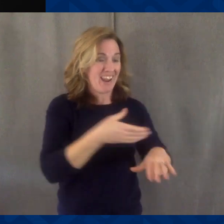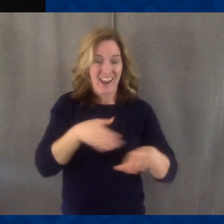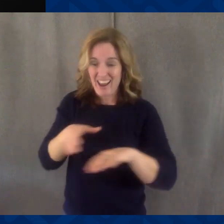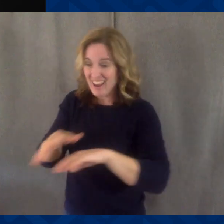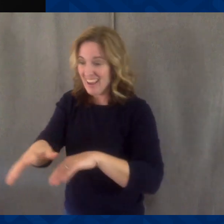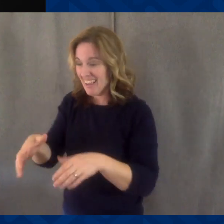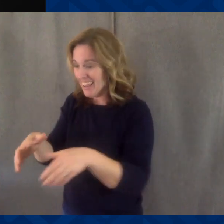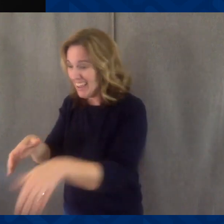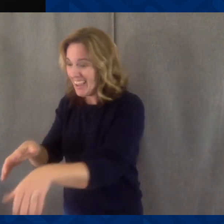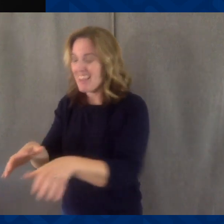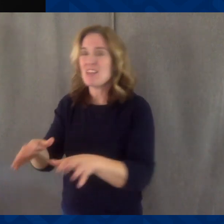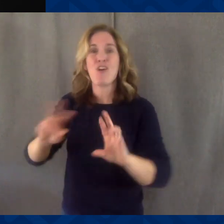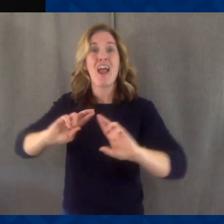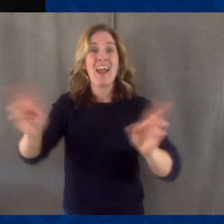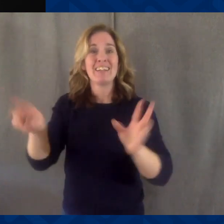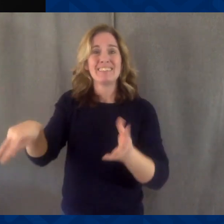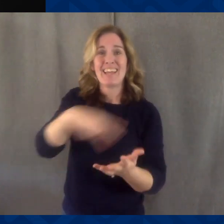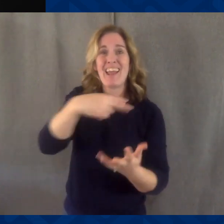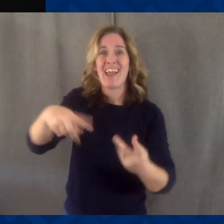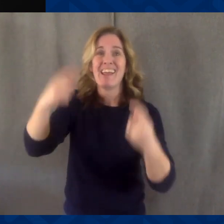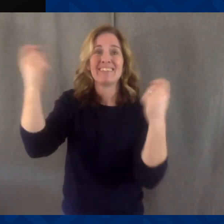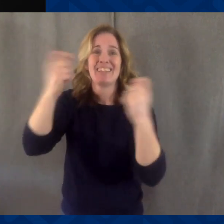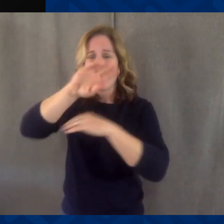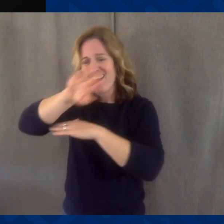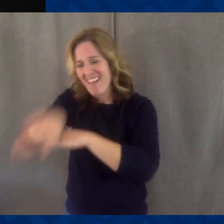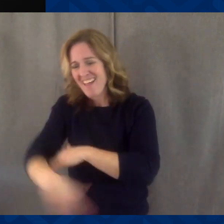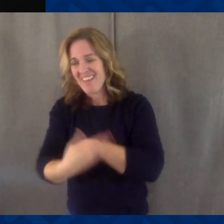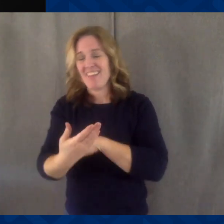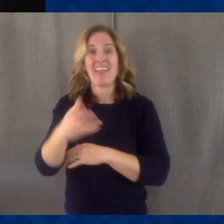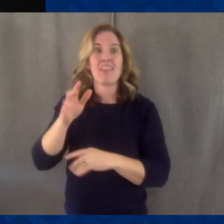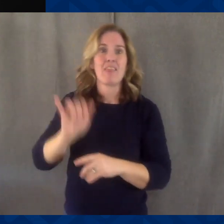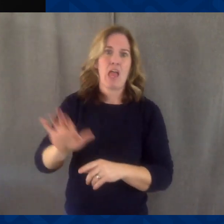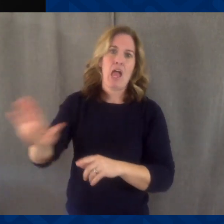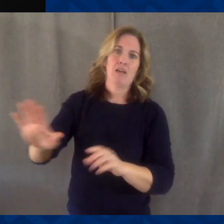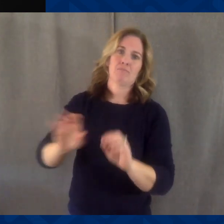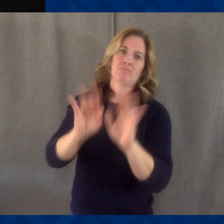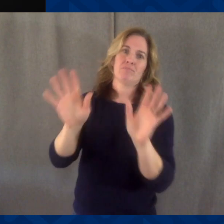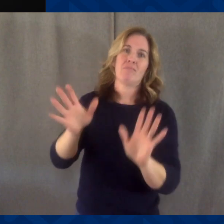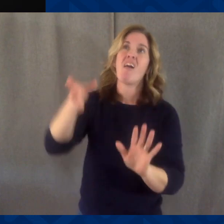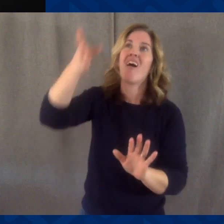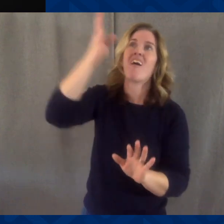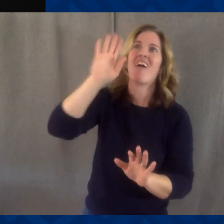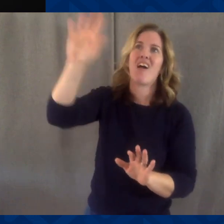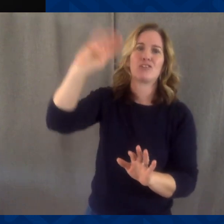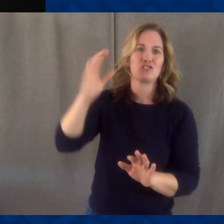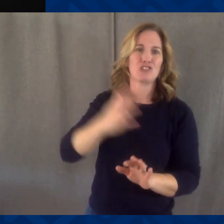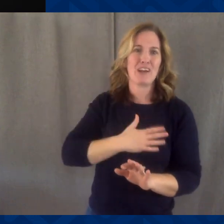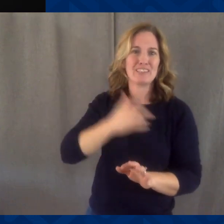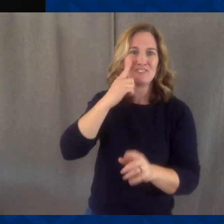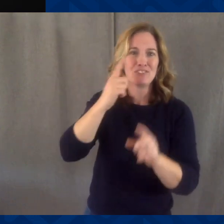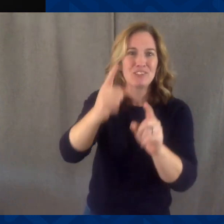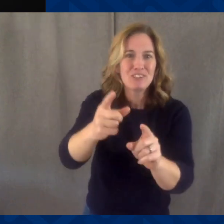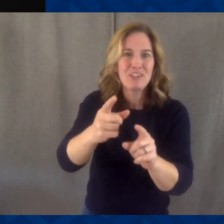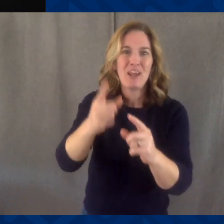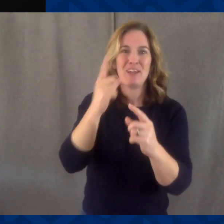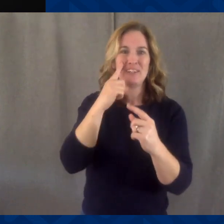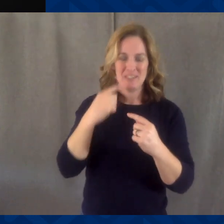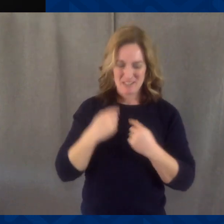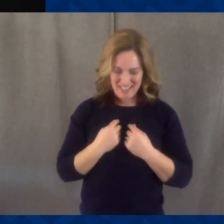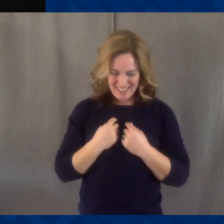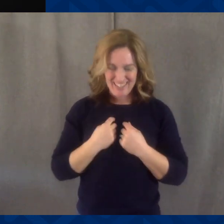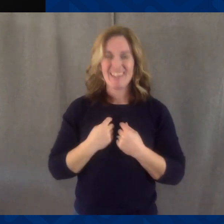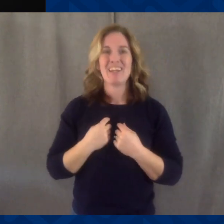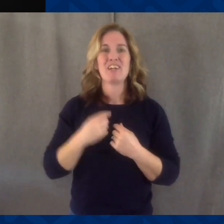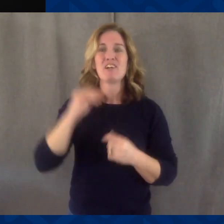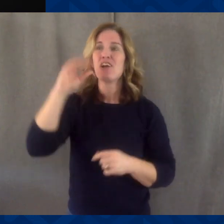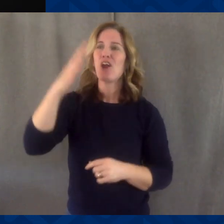long." This is the grace that God has for you and I. And grace is a party. You see, our God is a seeking God, and